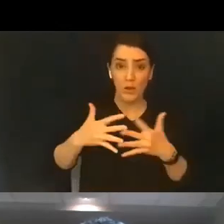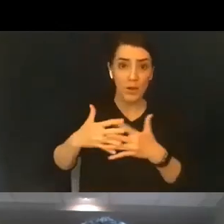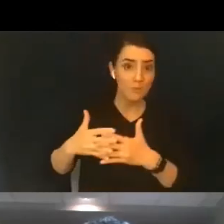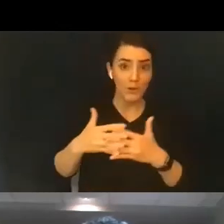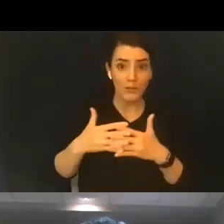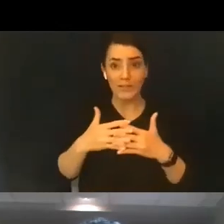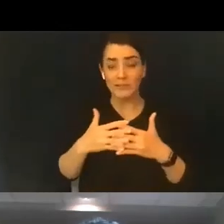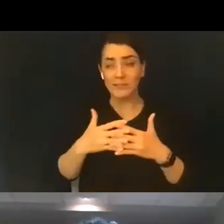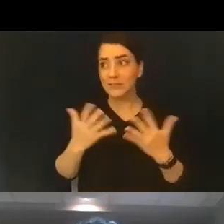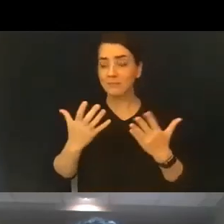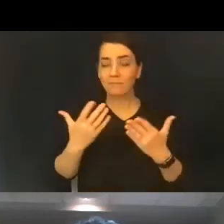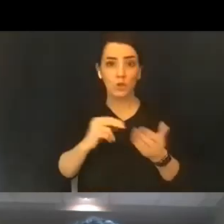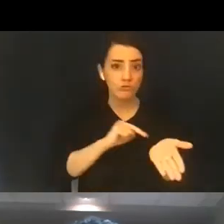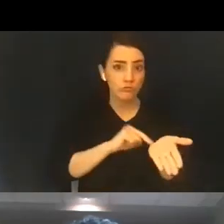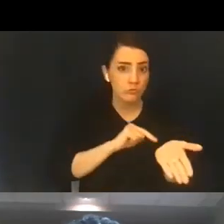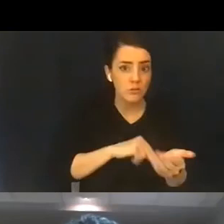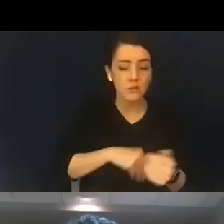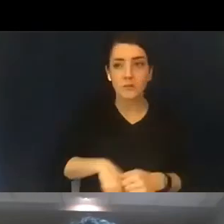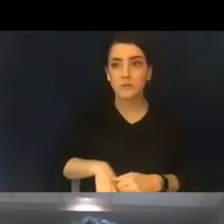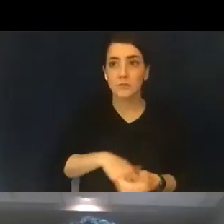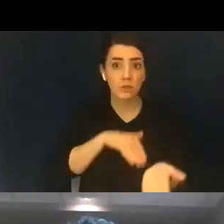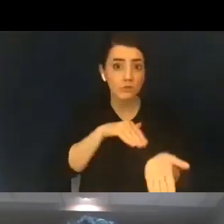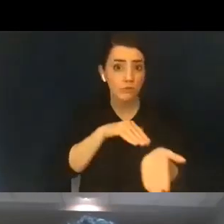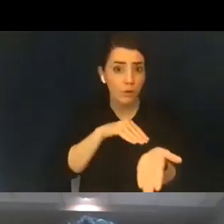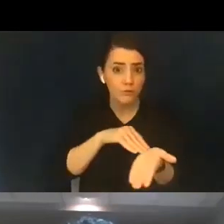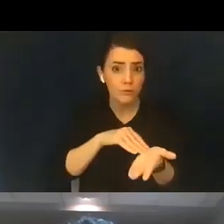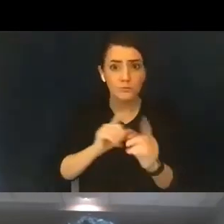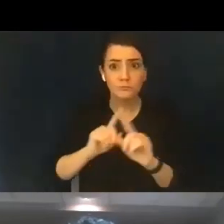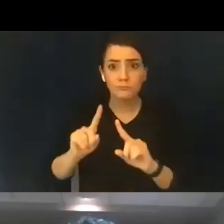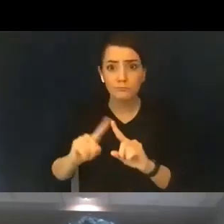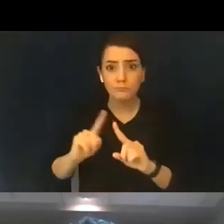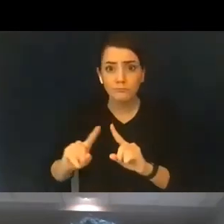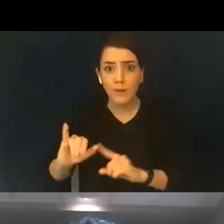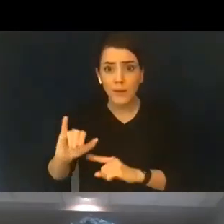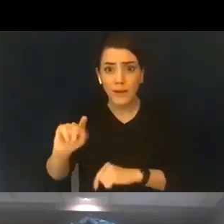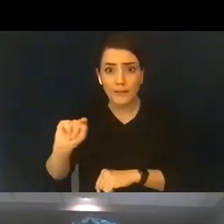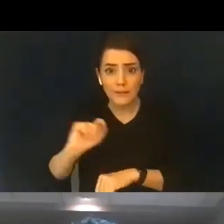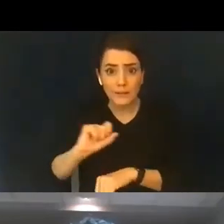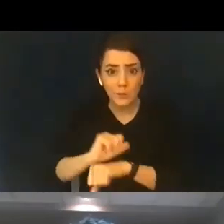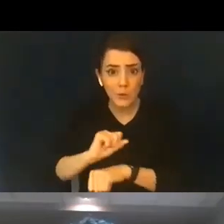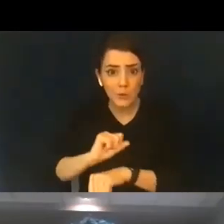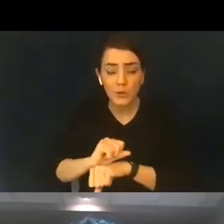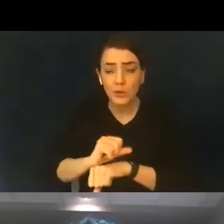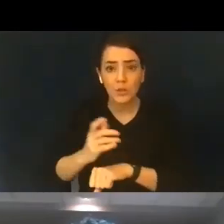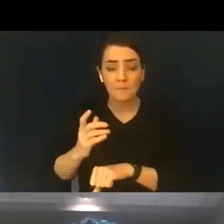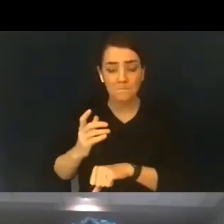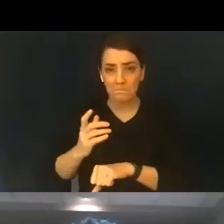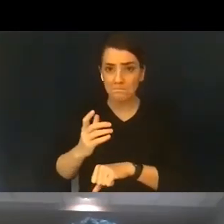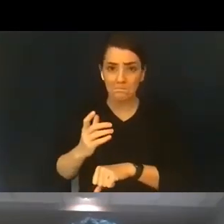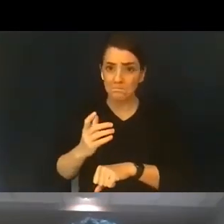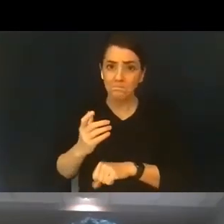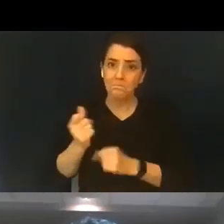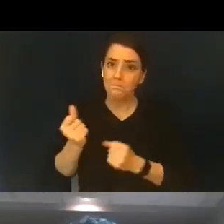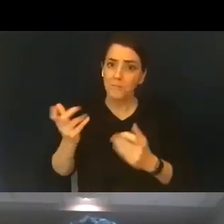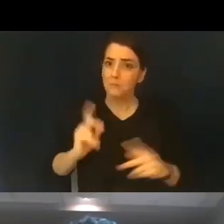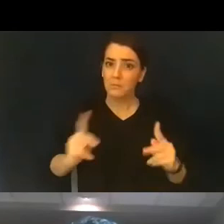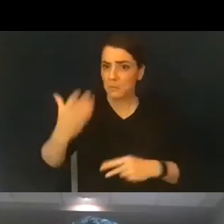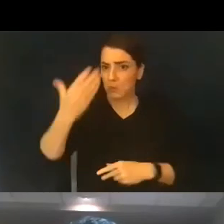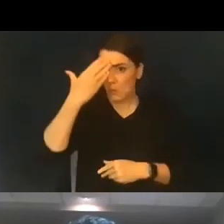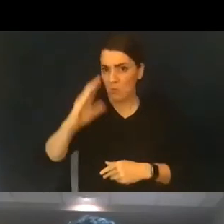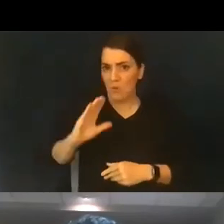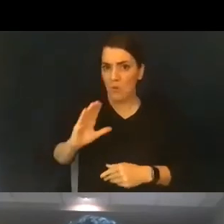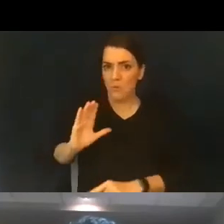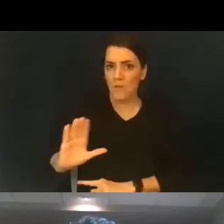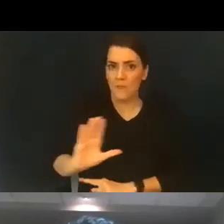department. So you couldn't tell just by having a day-to-day conversation with them, but they'll come out because